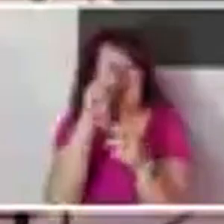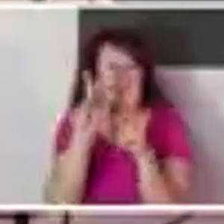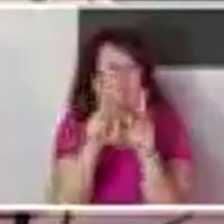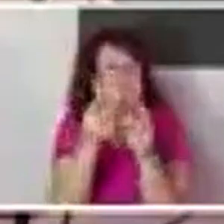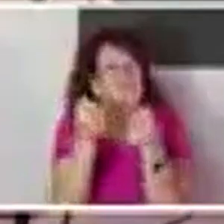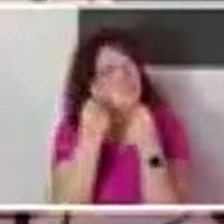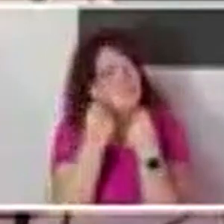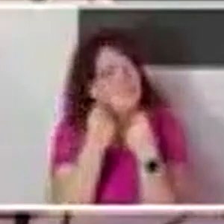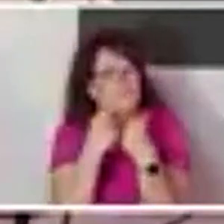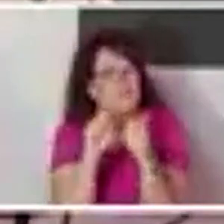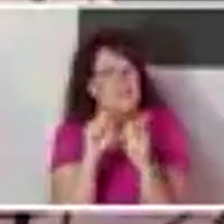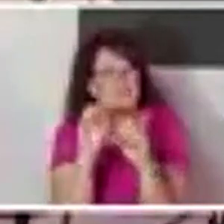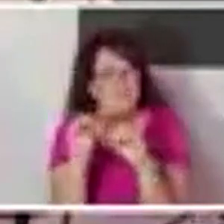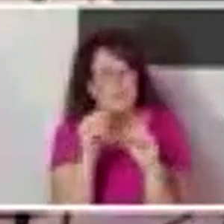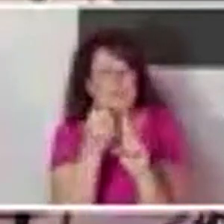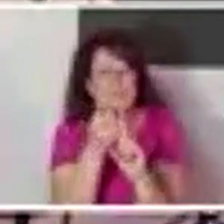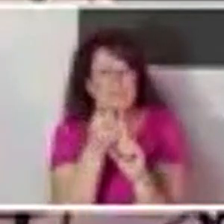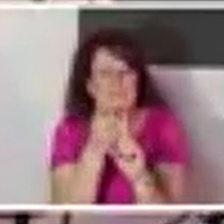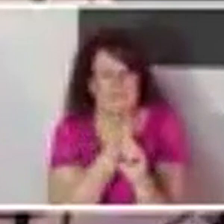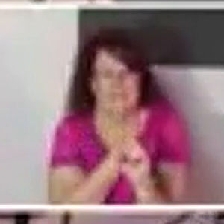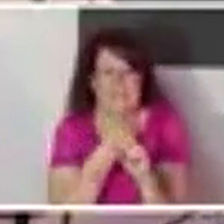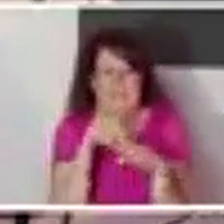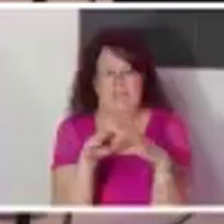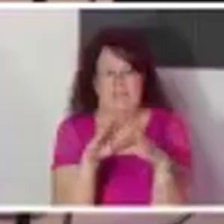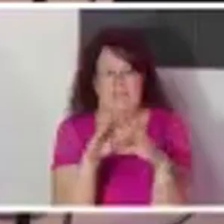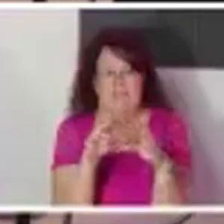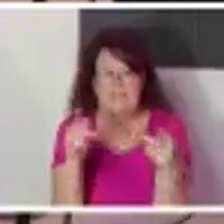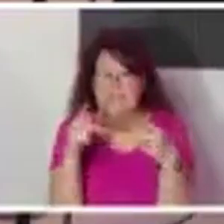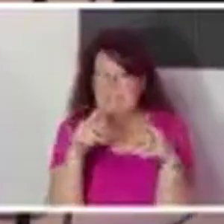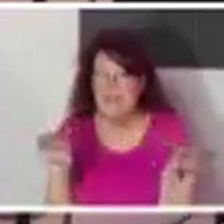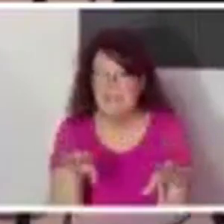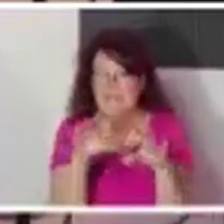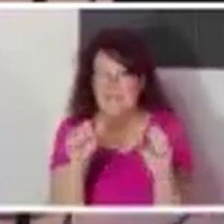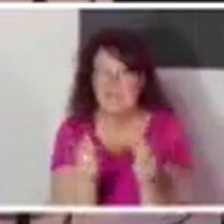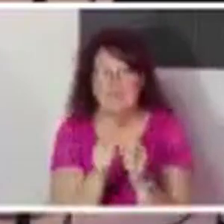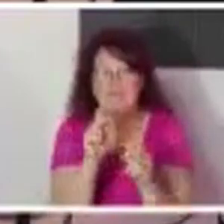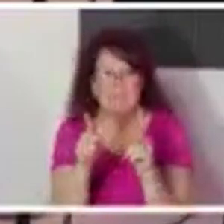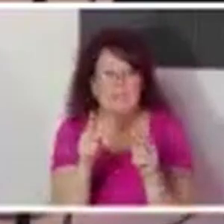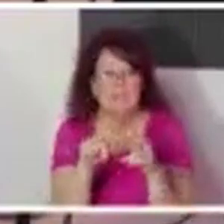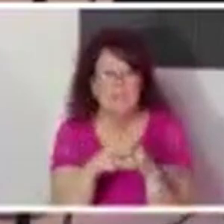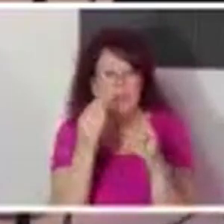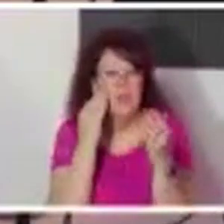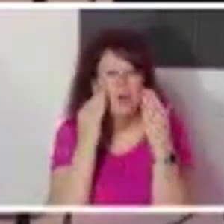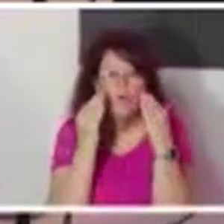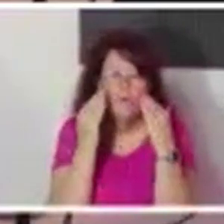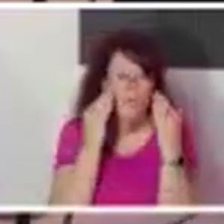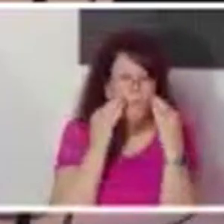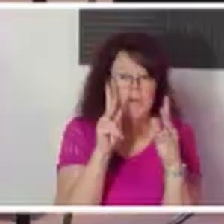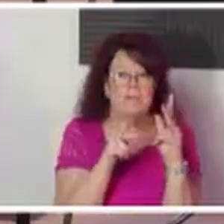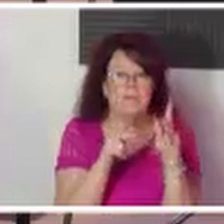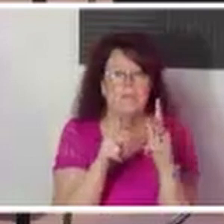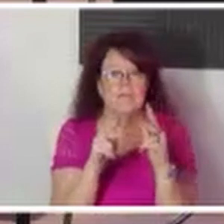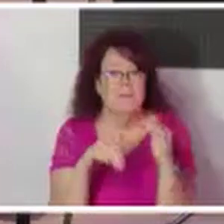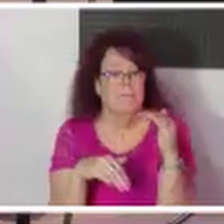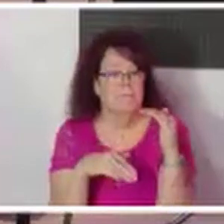so I tried to kind of put myself in positions and activities where I would get to be with people and get to know people and just